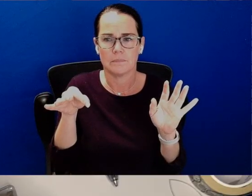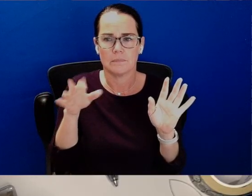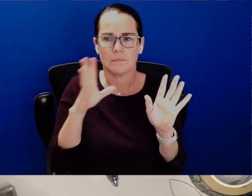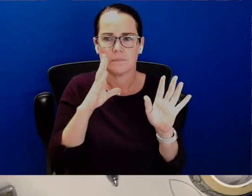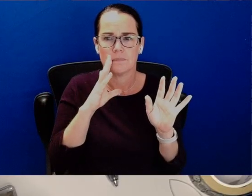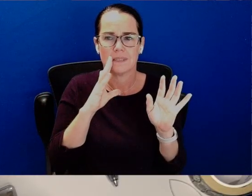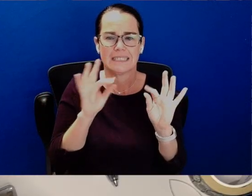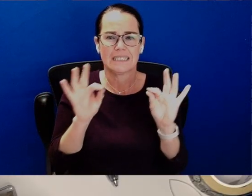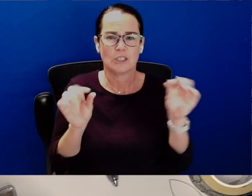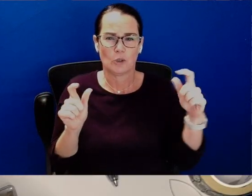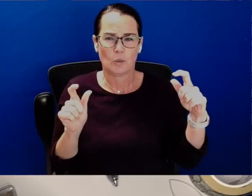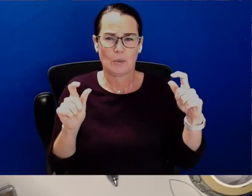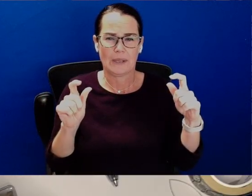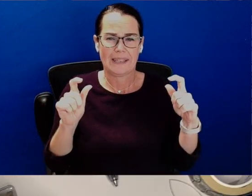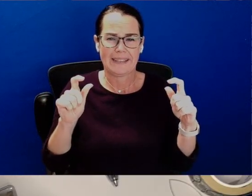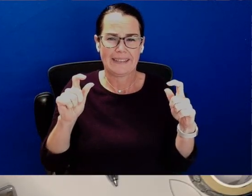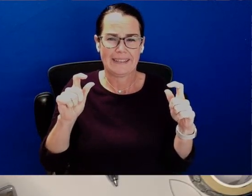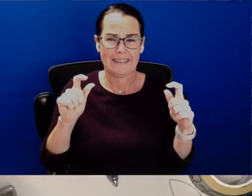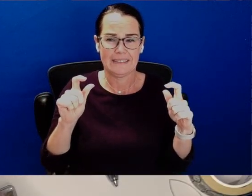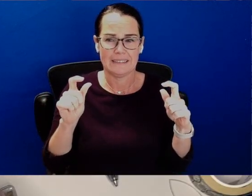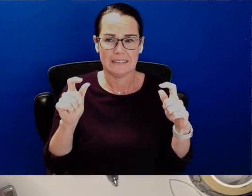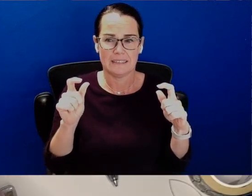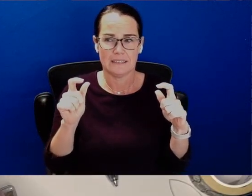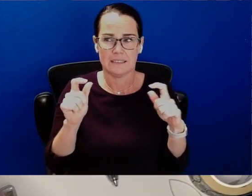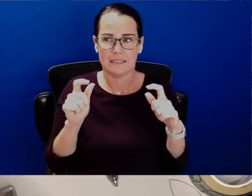Twist a little.